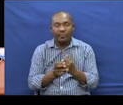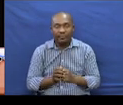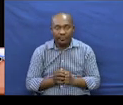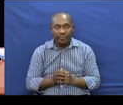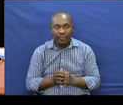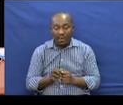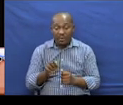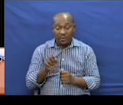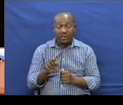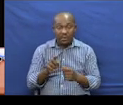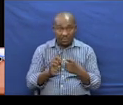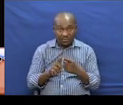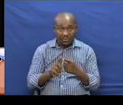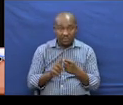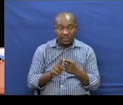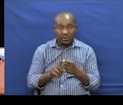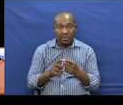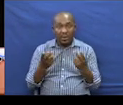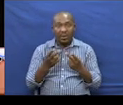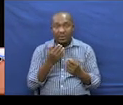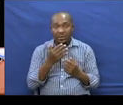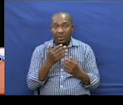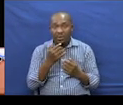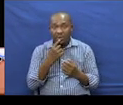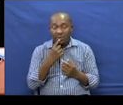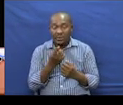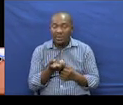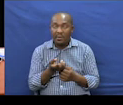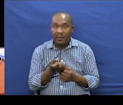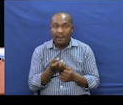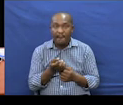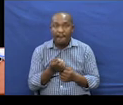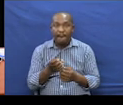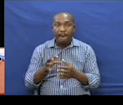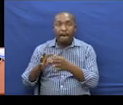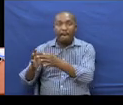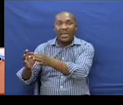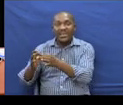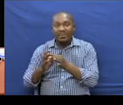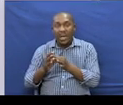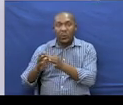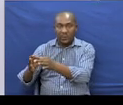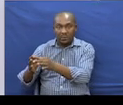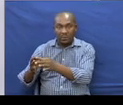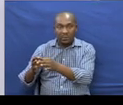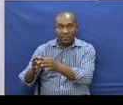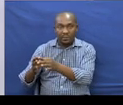also, this type of democracy is also called the participatory democracy.